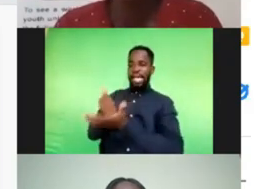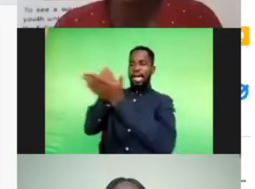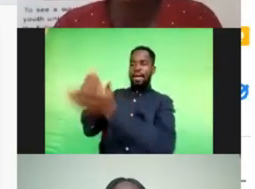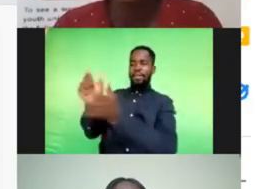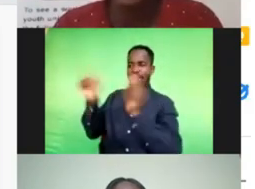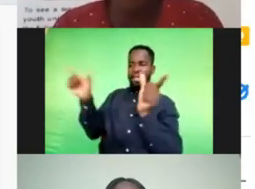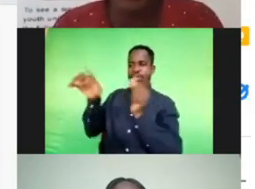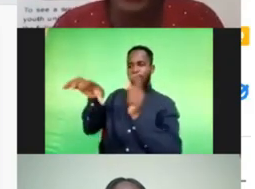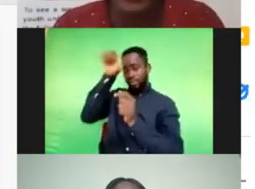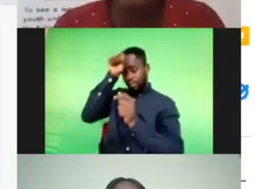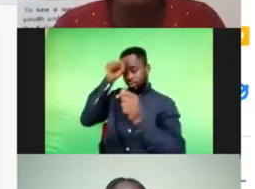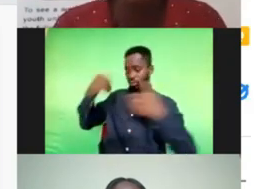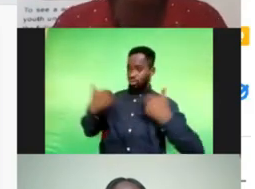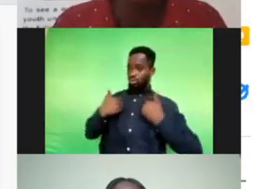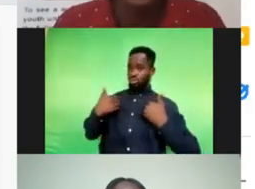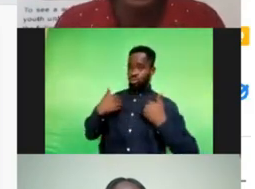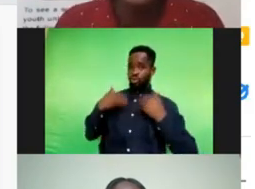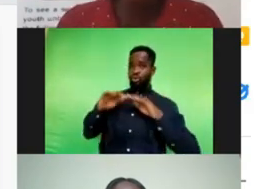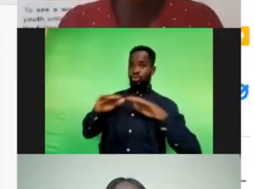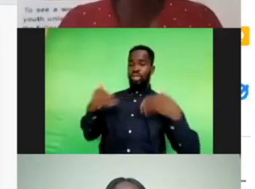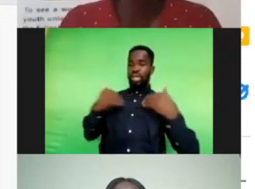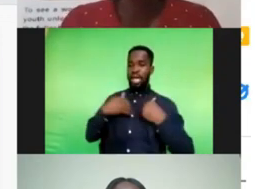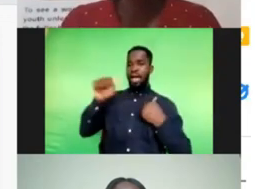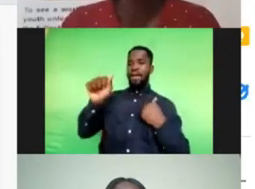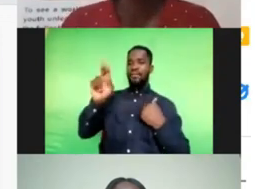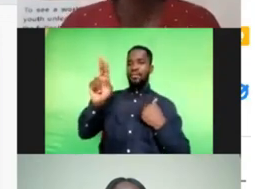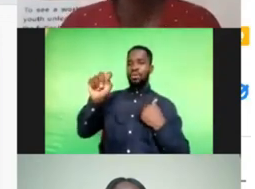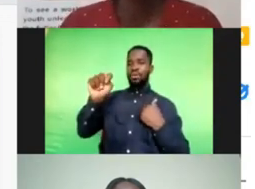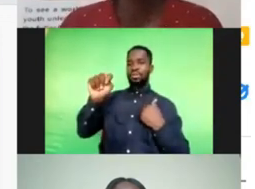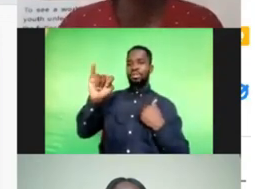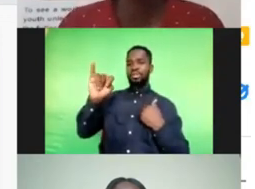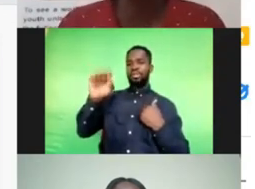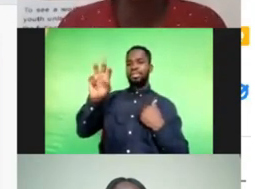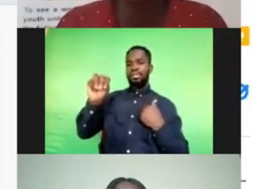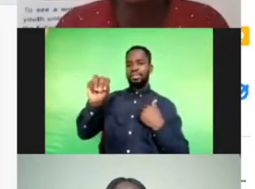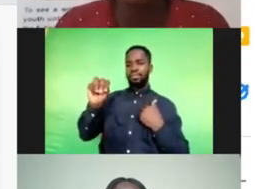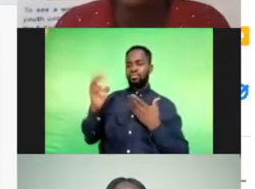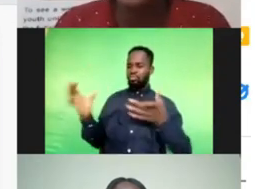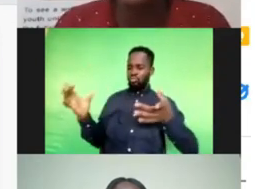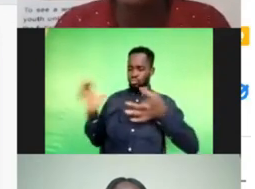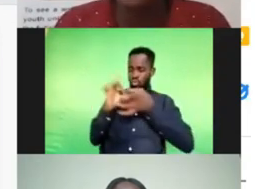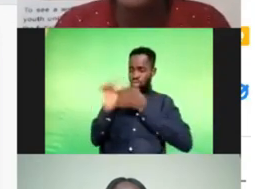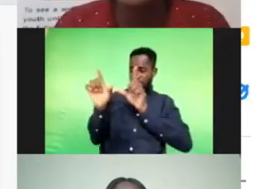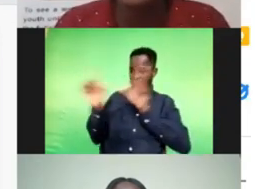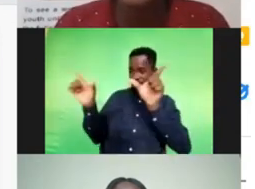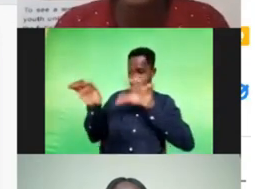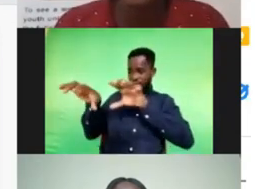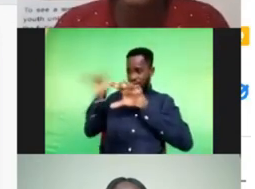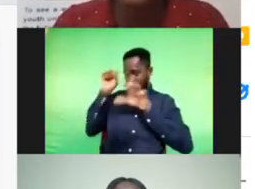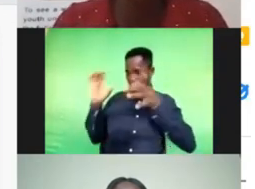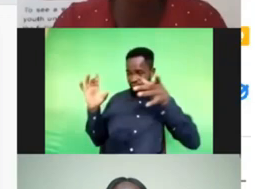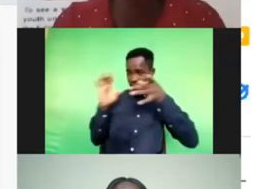in young children with autism. Language acquisition is associated with significant improvement in